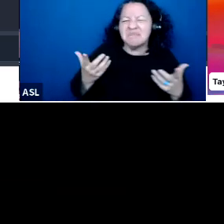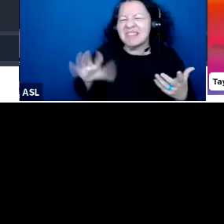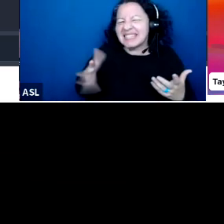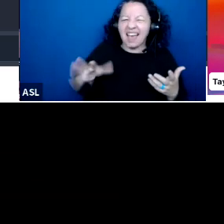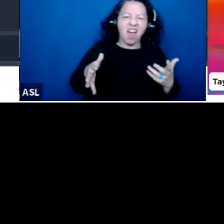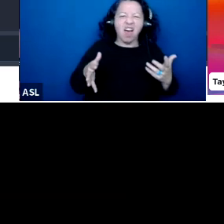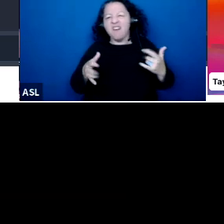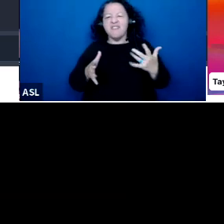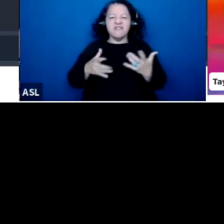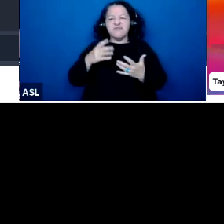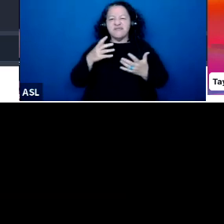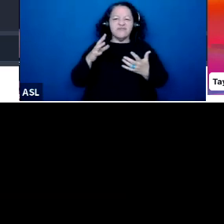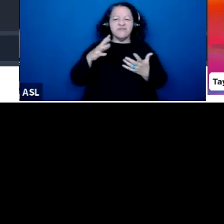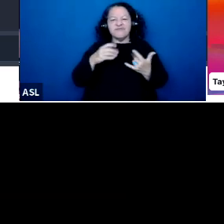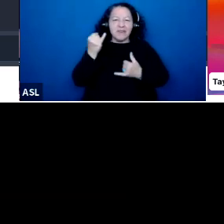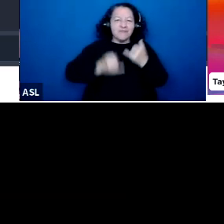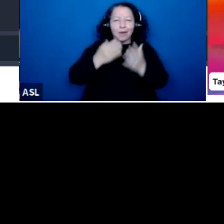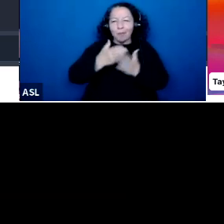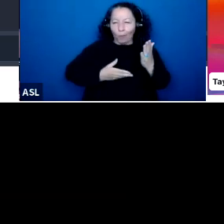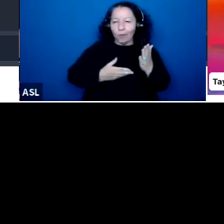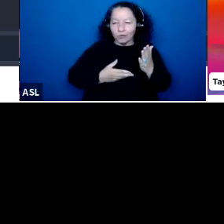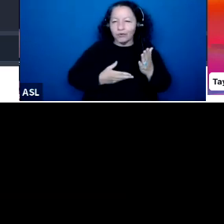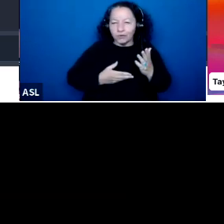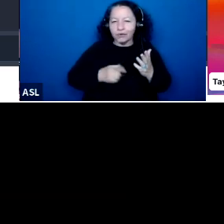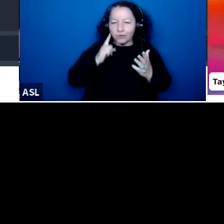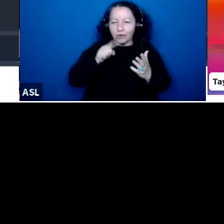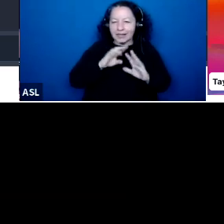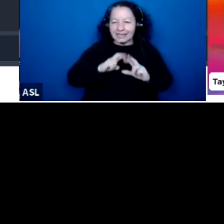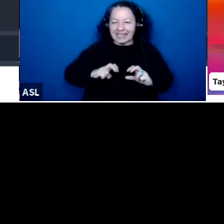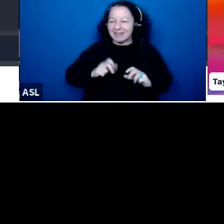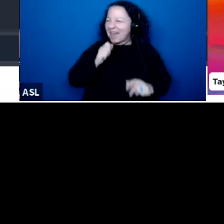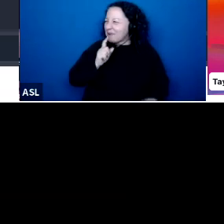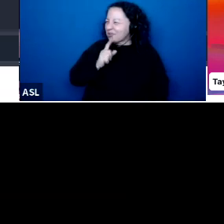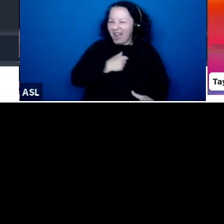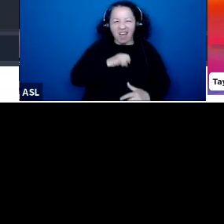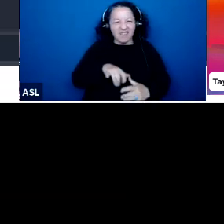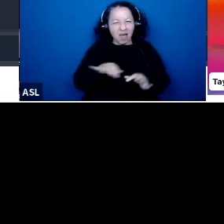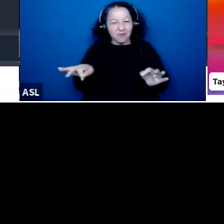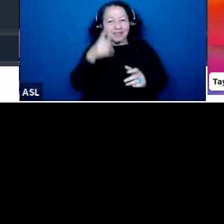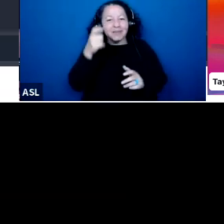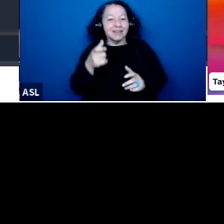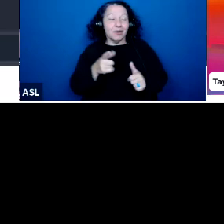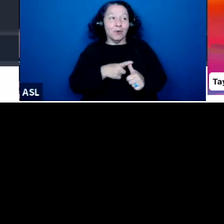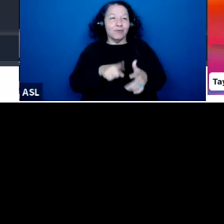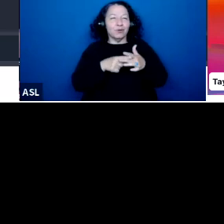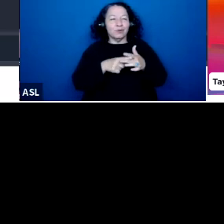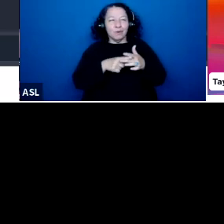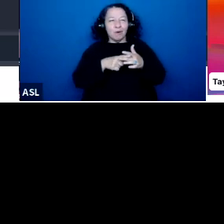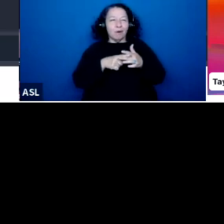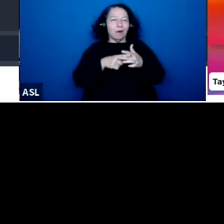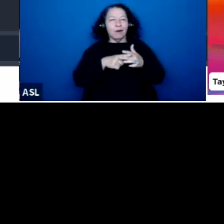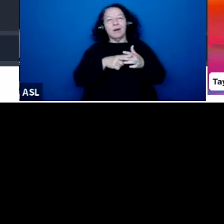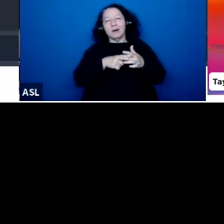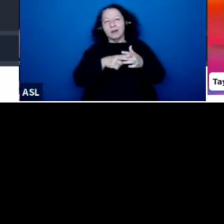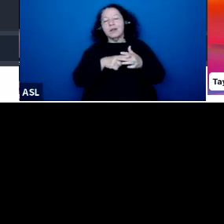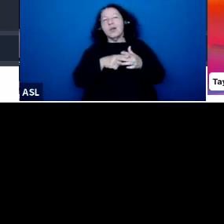basically, this is kind of, I guess, the final part of the assessment. I don't really know if I love that phrasing because in the